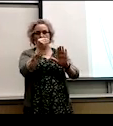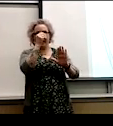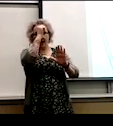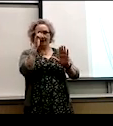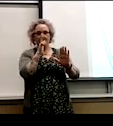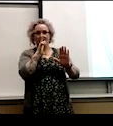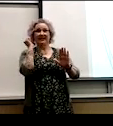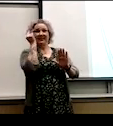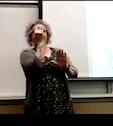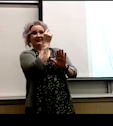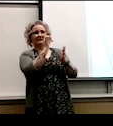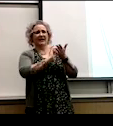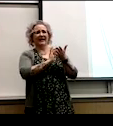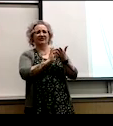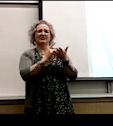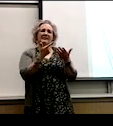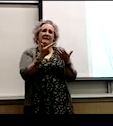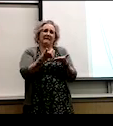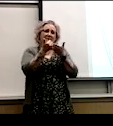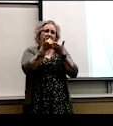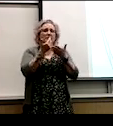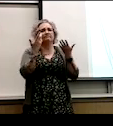Oh, and then the outcome measure they used,